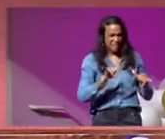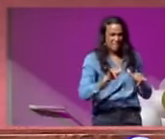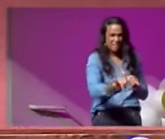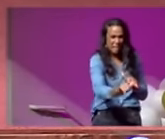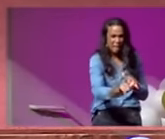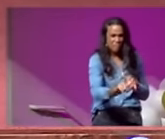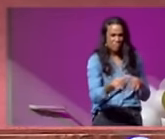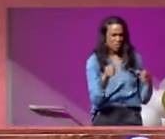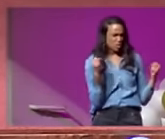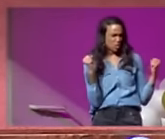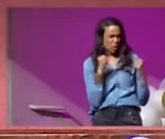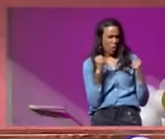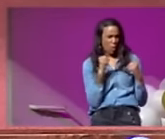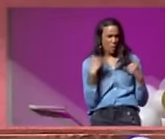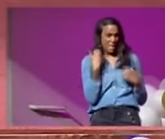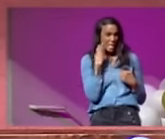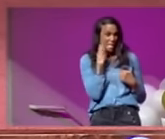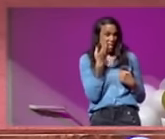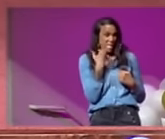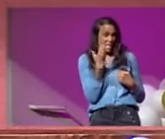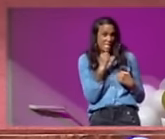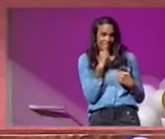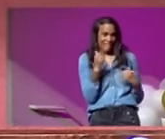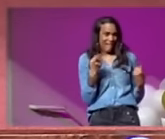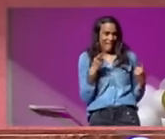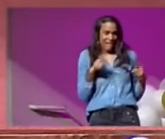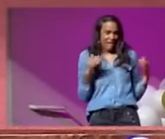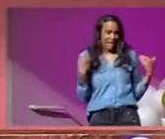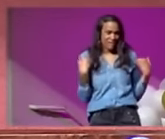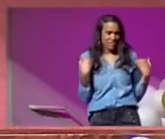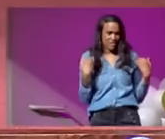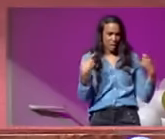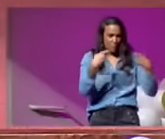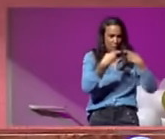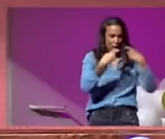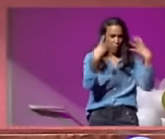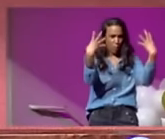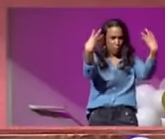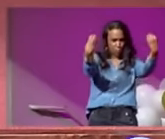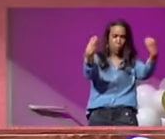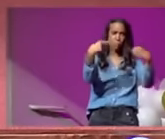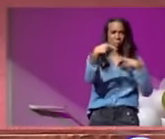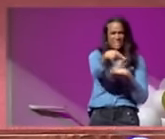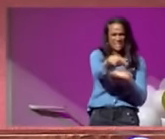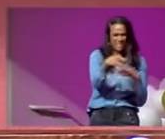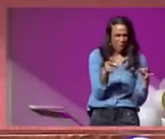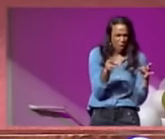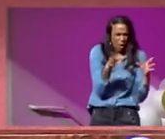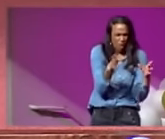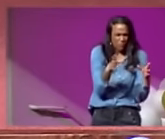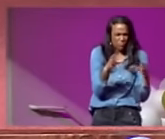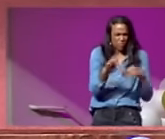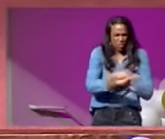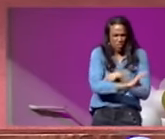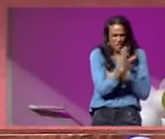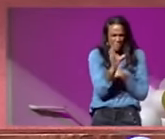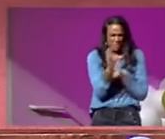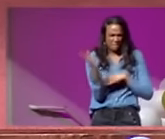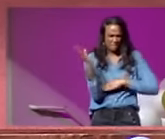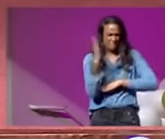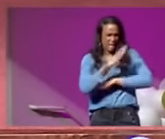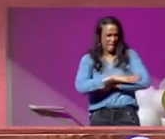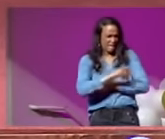in the cold. They spent Christmas in the dark. It's a horrible way to spend Christmas, and that's